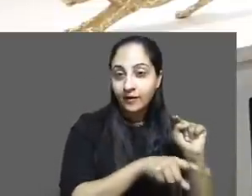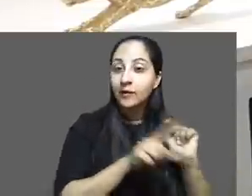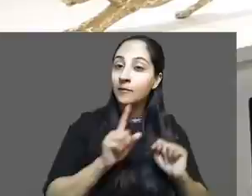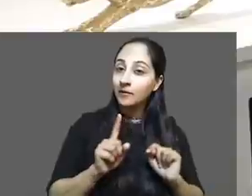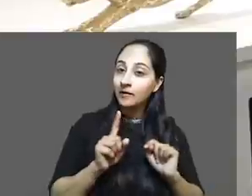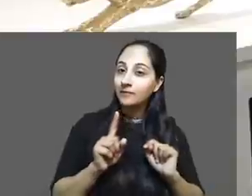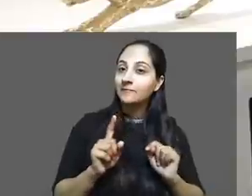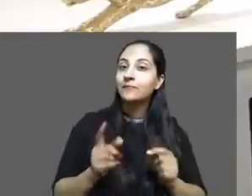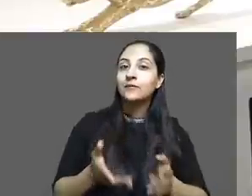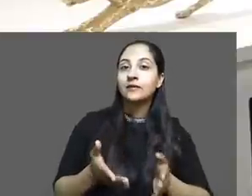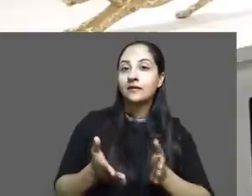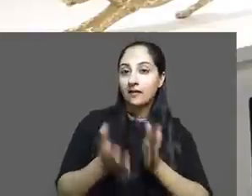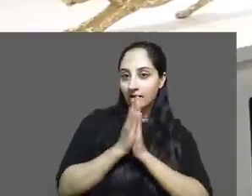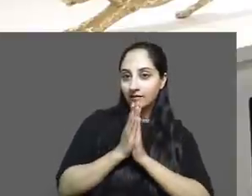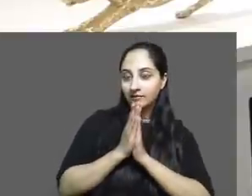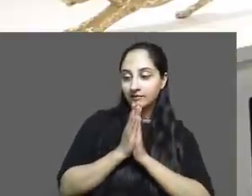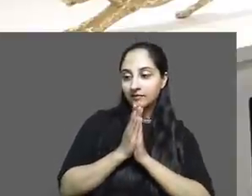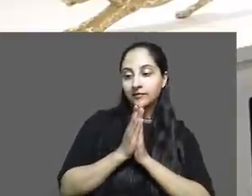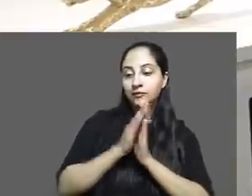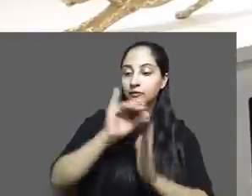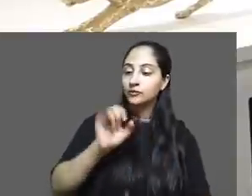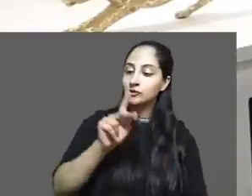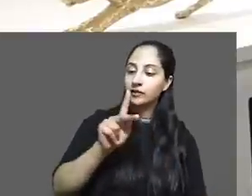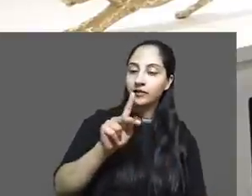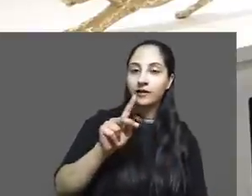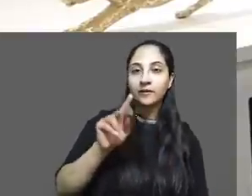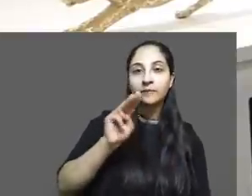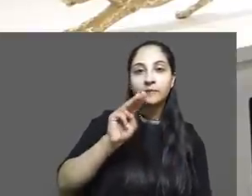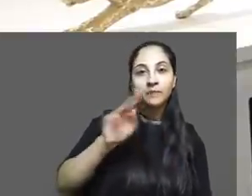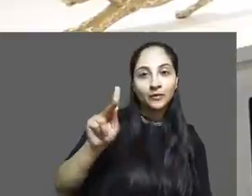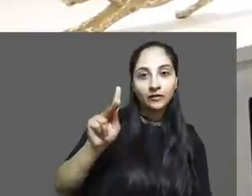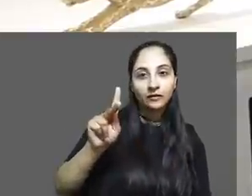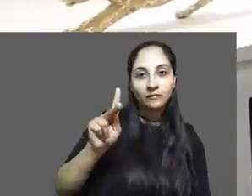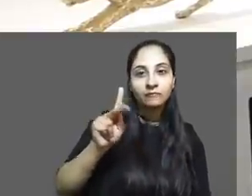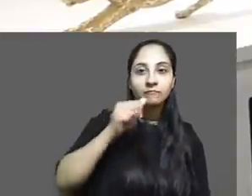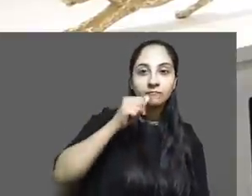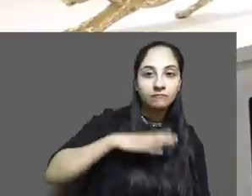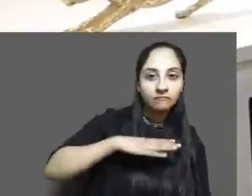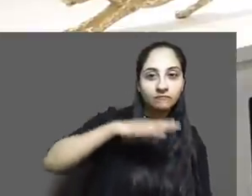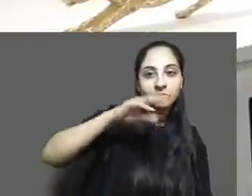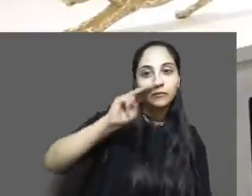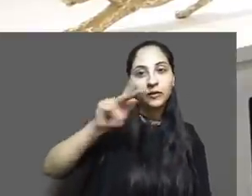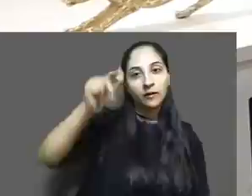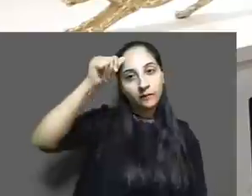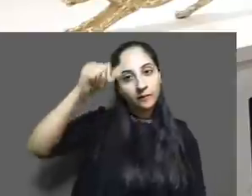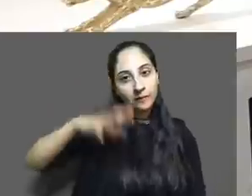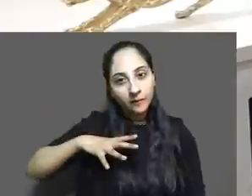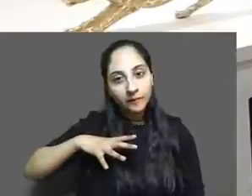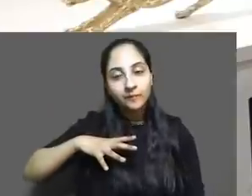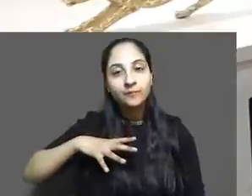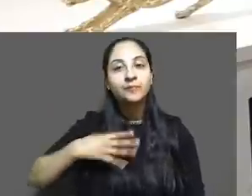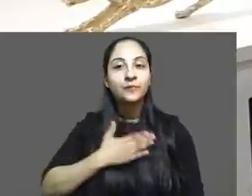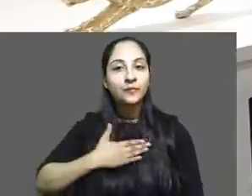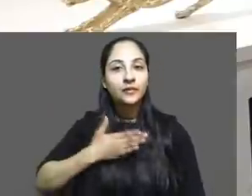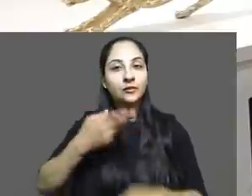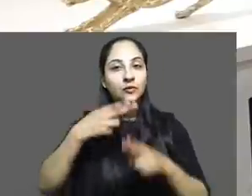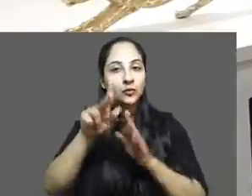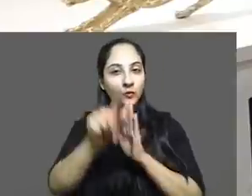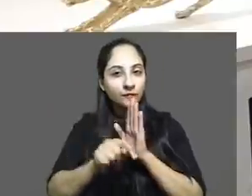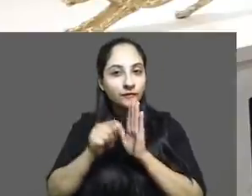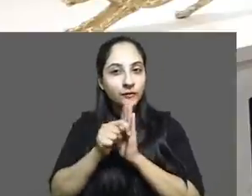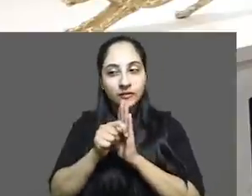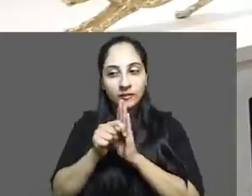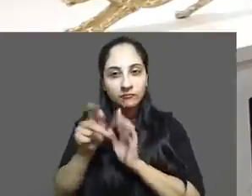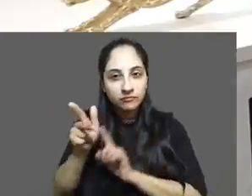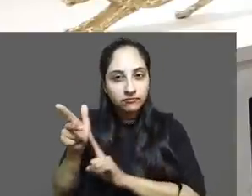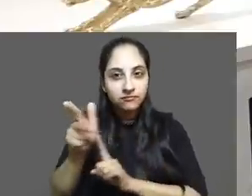our headquarters, Mukhi Kamriya and Mukhiani Kamriyani Sahibas, to reflect on what kind of year it has been and